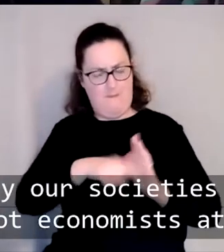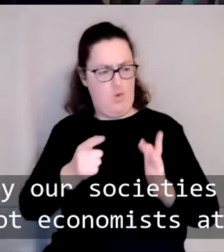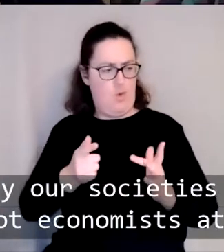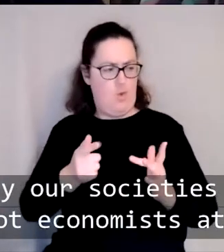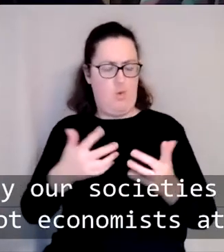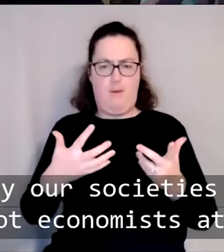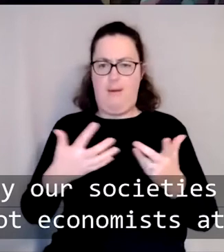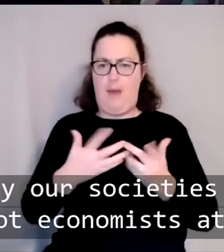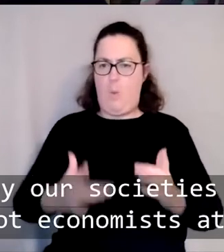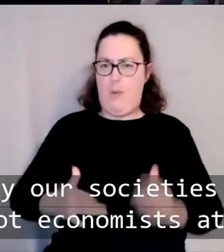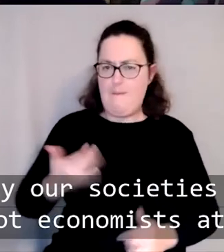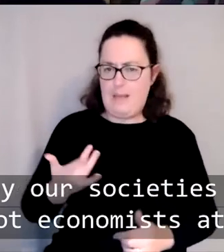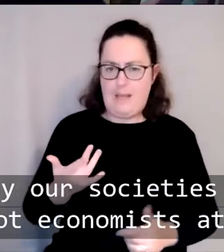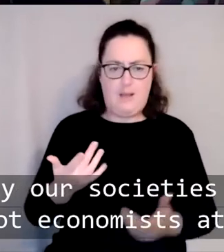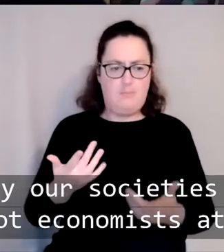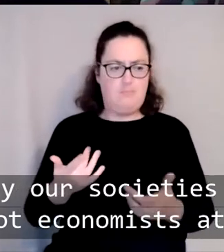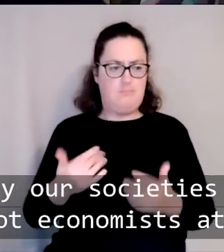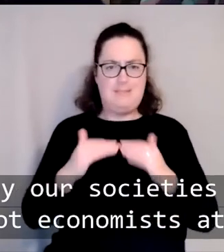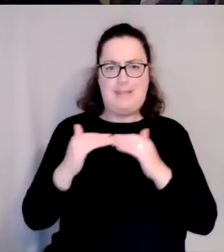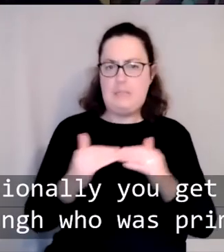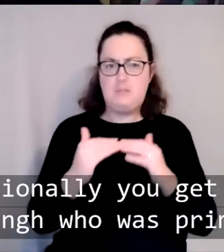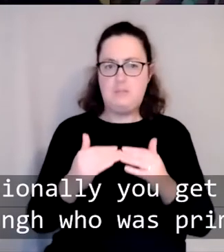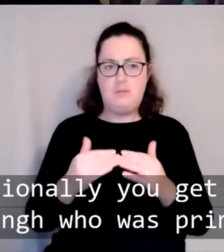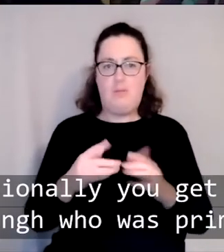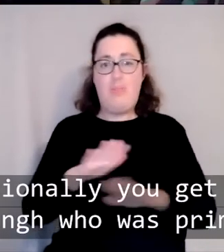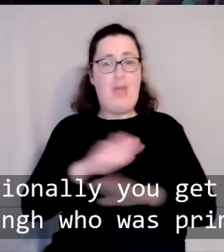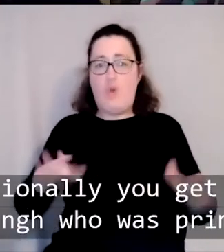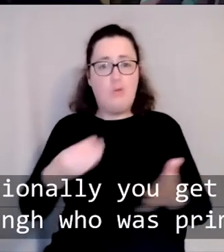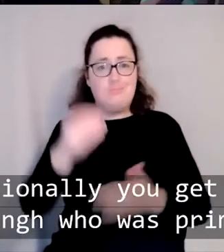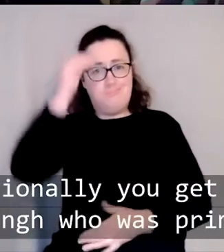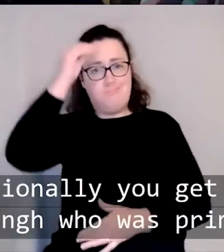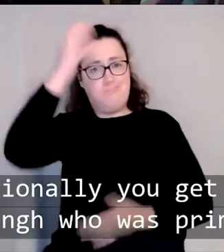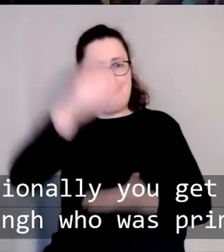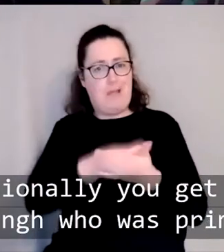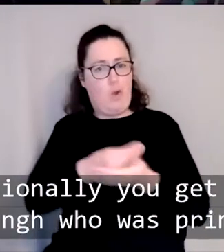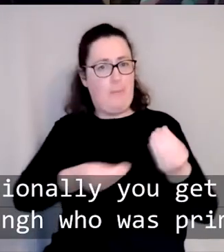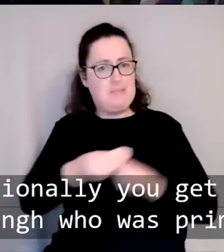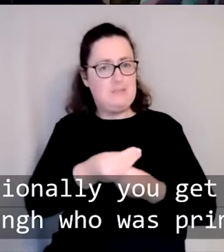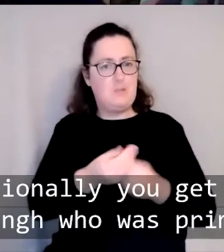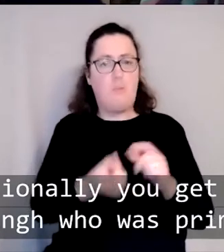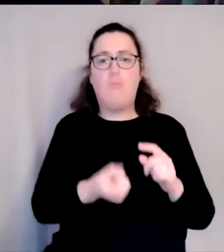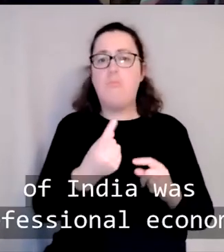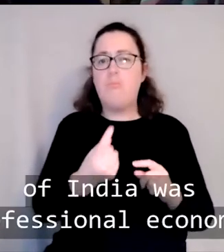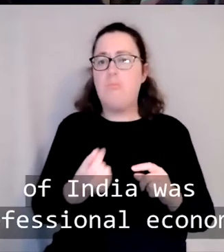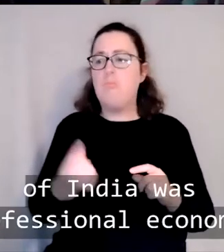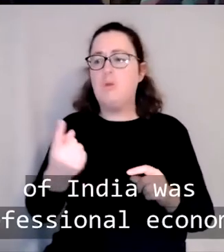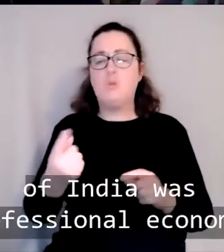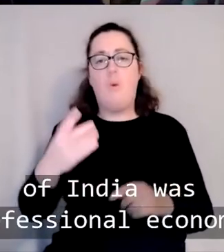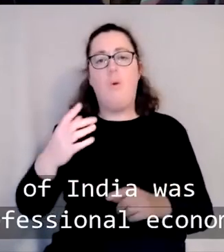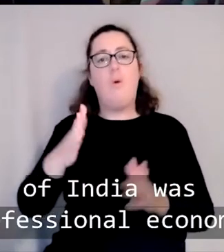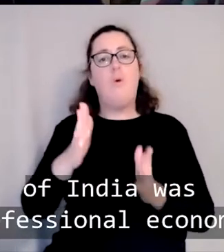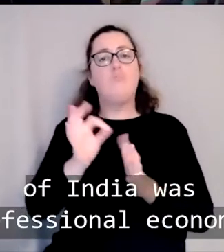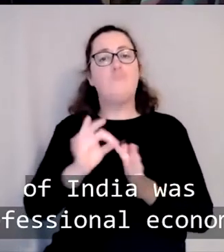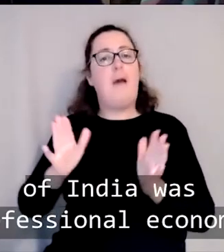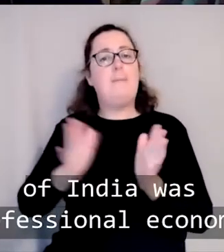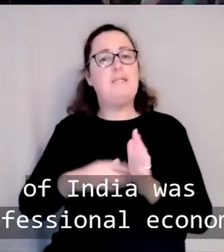the way our societies function, are not economists at all. You know, you occasionally get one. You know, Manmohan Singh, who was Prime Minister of India, was a